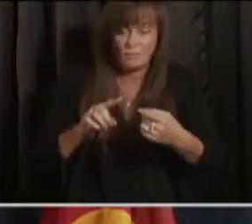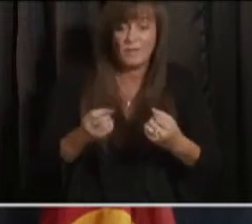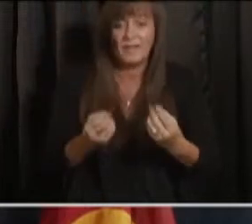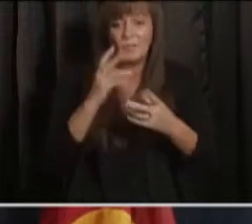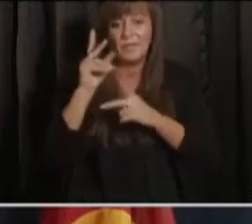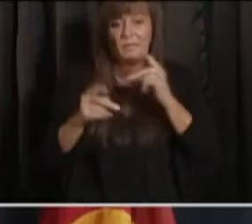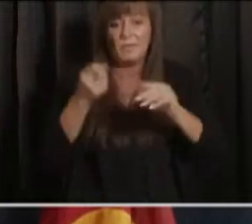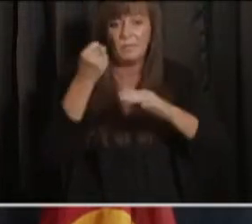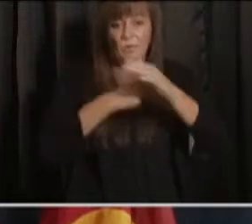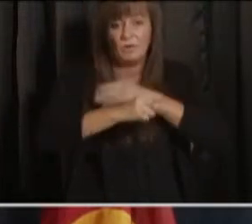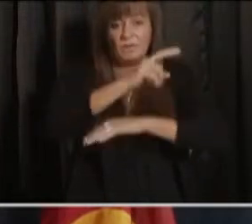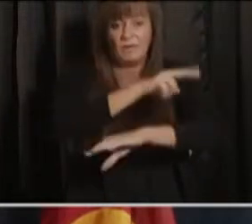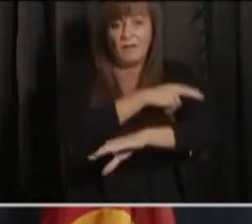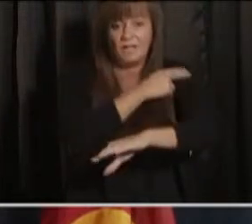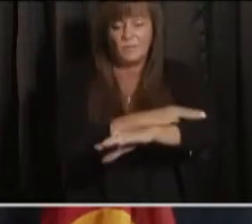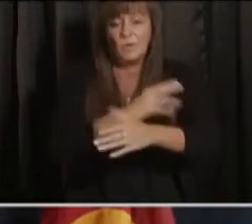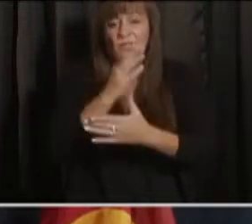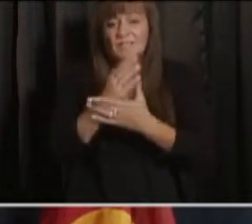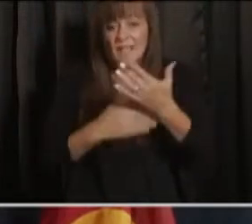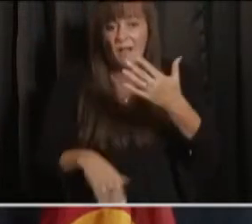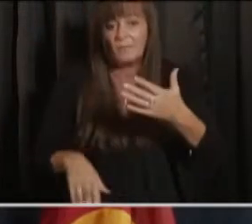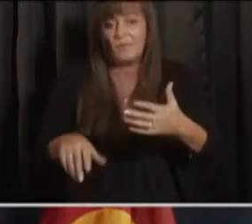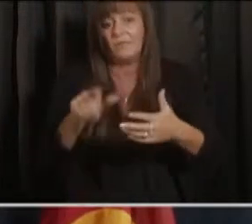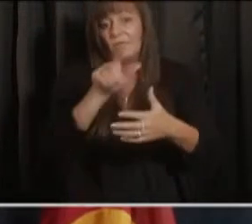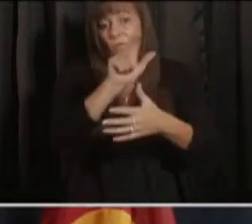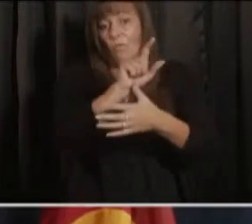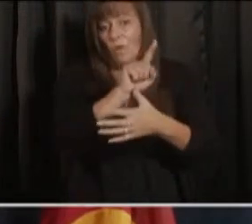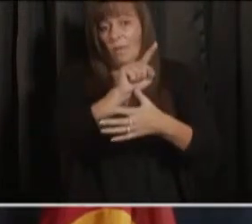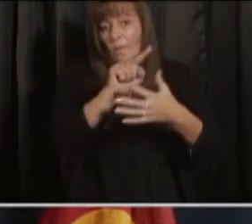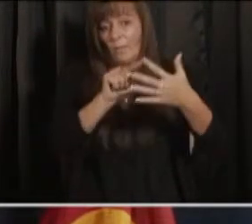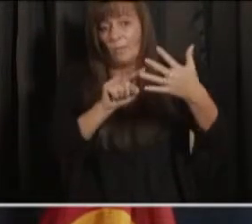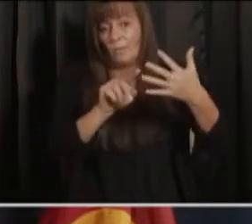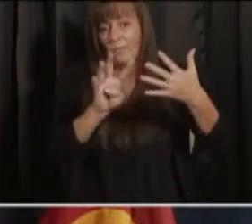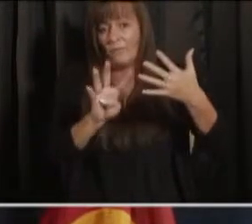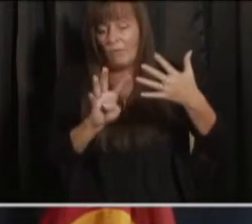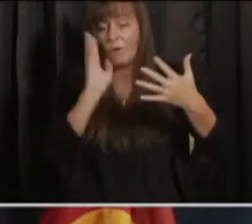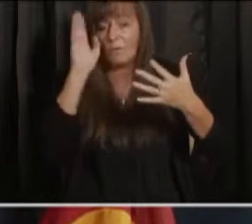those other 4 will be implemented in the coming days or weeks.